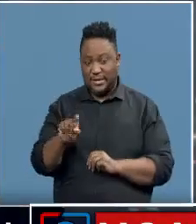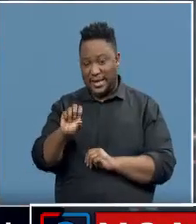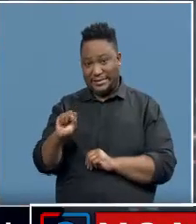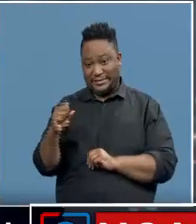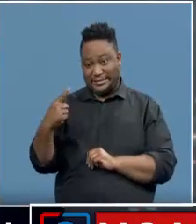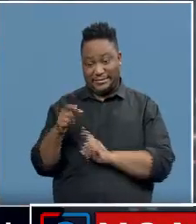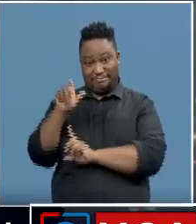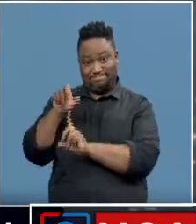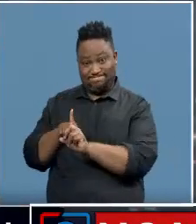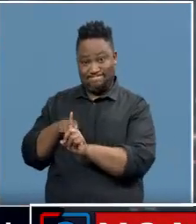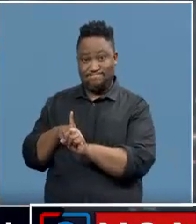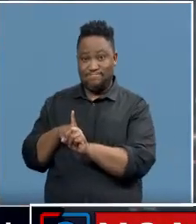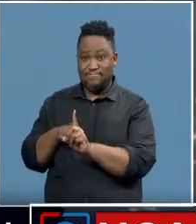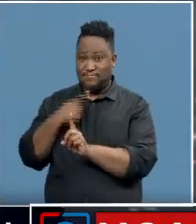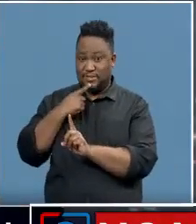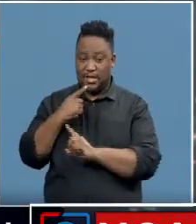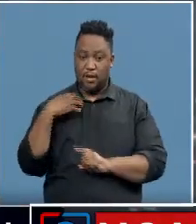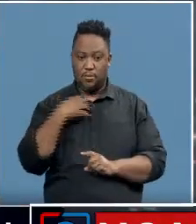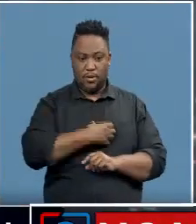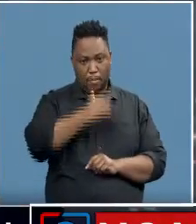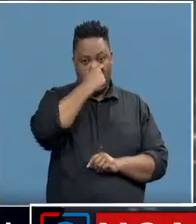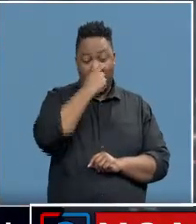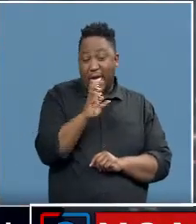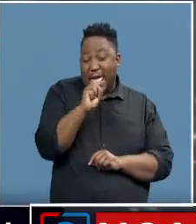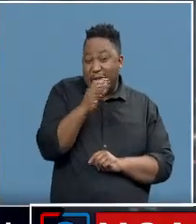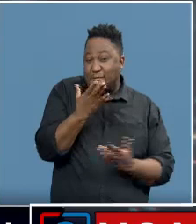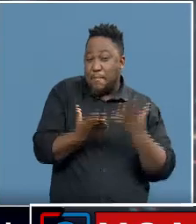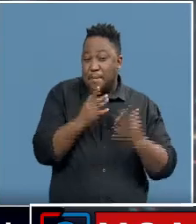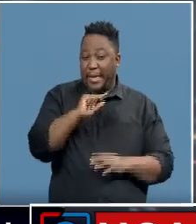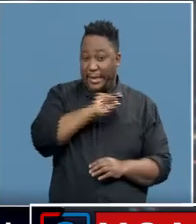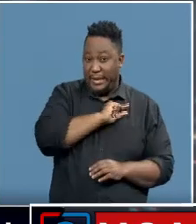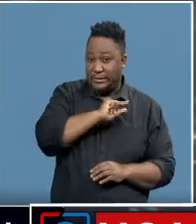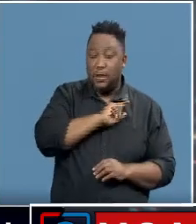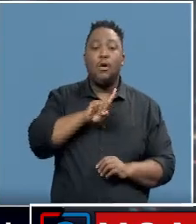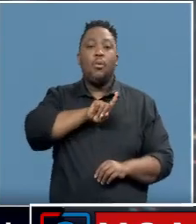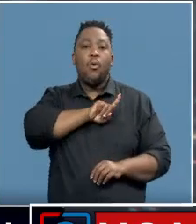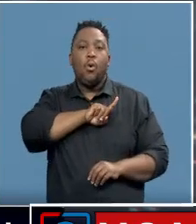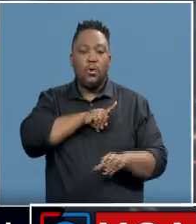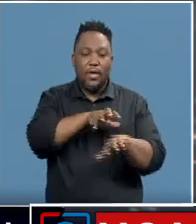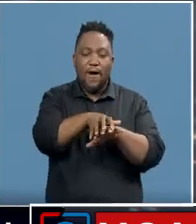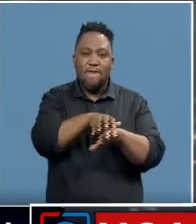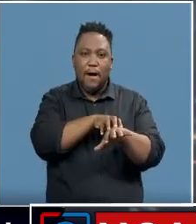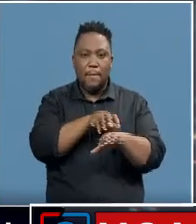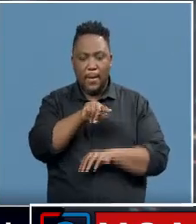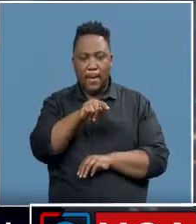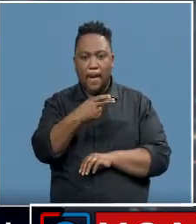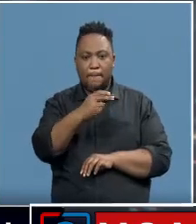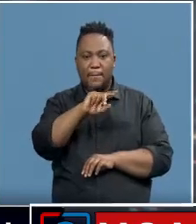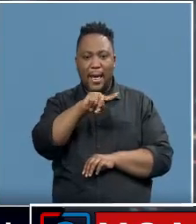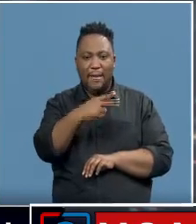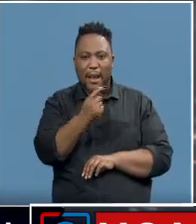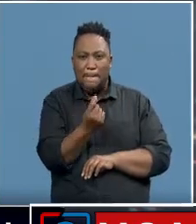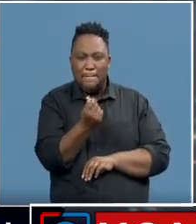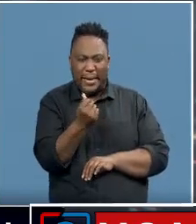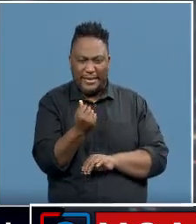ANC Secretary General Fikile Mbalula has reaffirmed that party president Cyril Ramaphosa will step aside if he has a case to answer over the